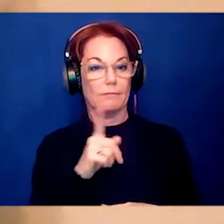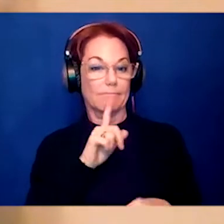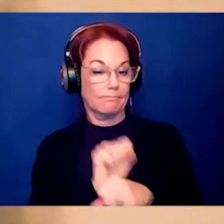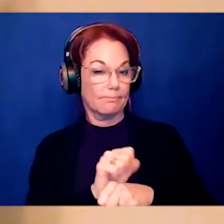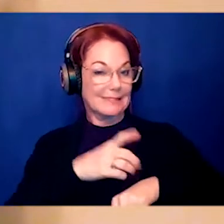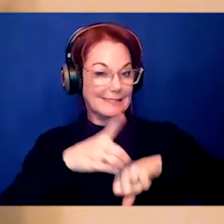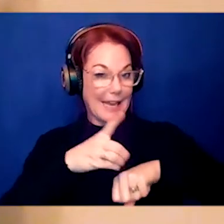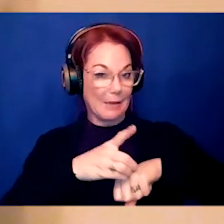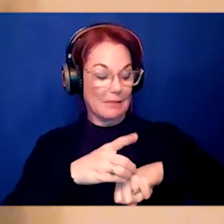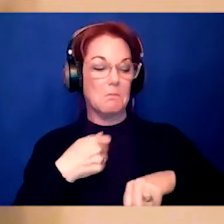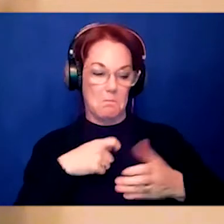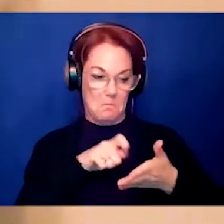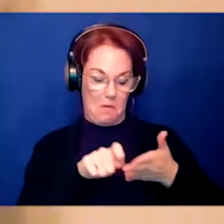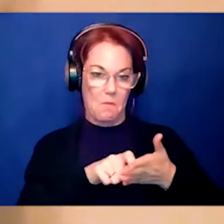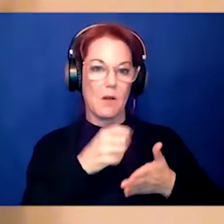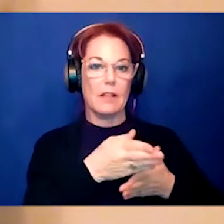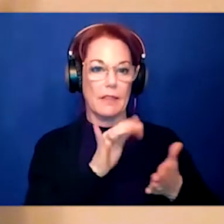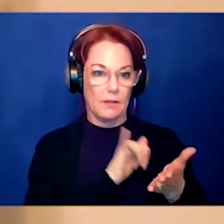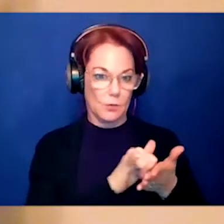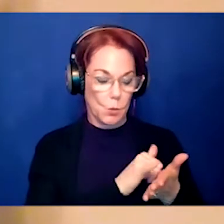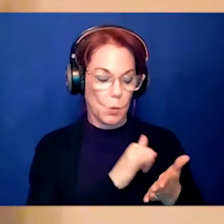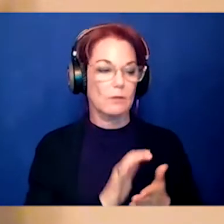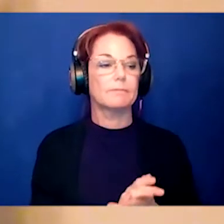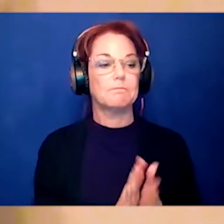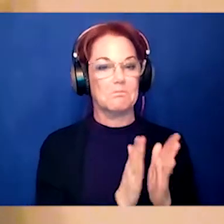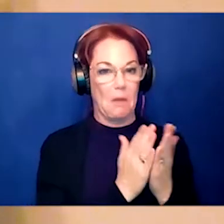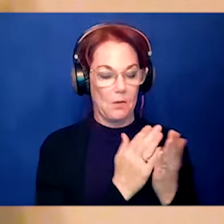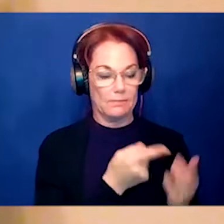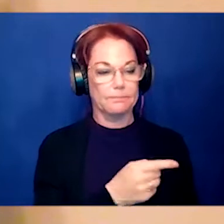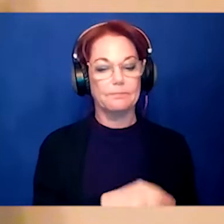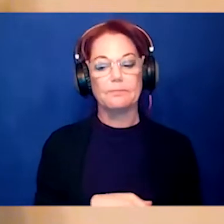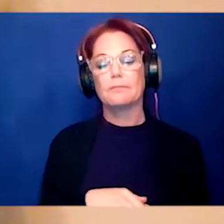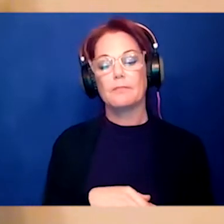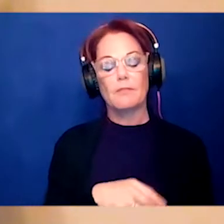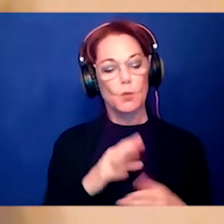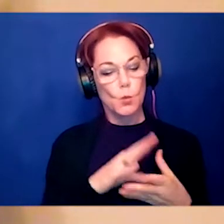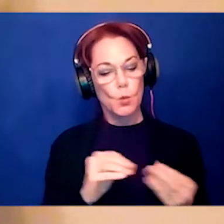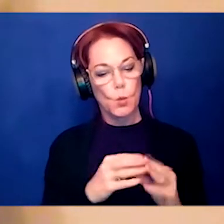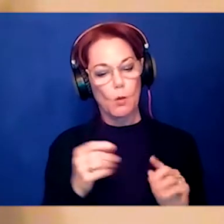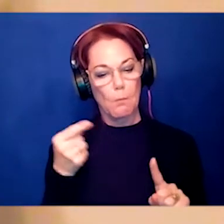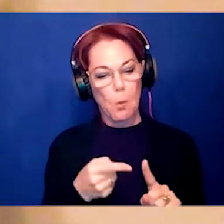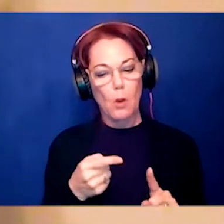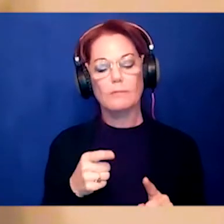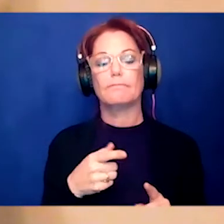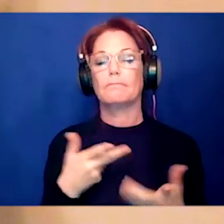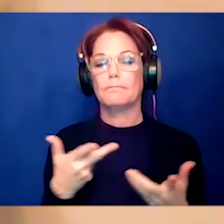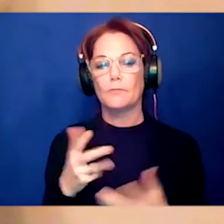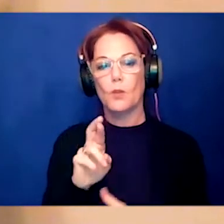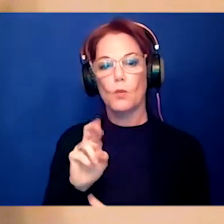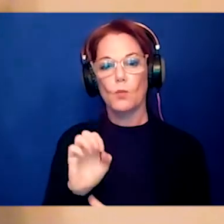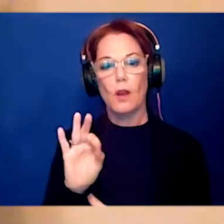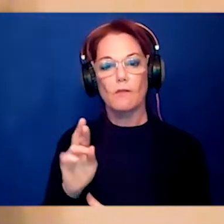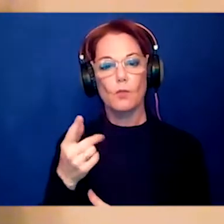to the tens of millions of refugees searching the world for a better life. And we can see a lot of people, like